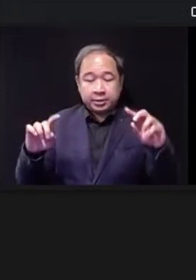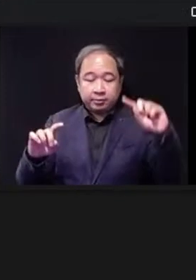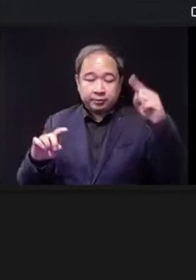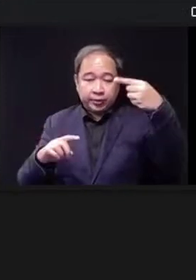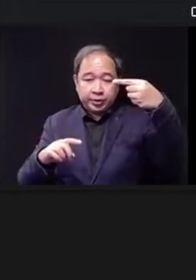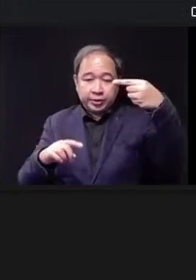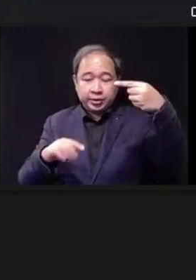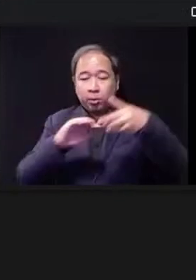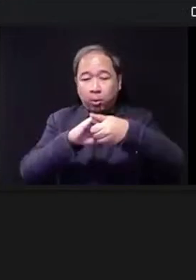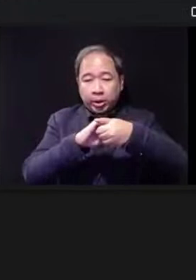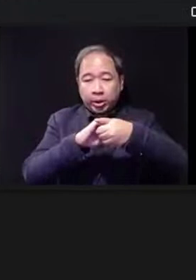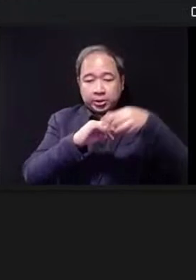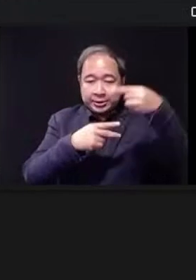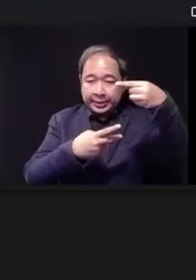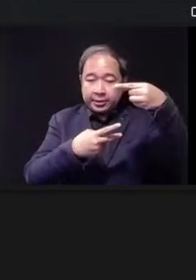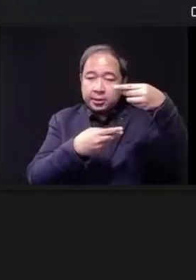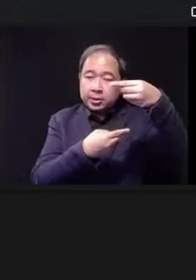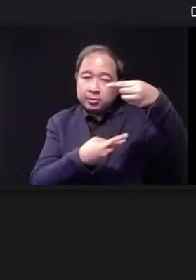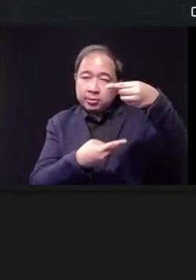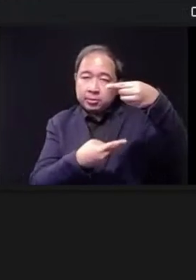in the list.